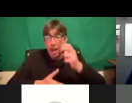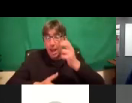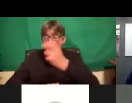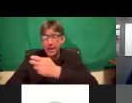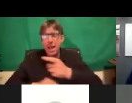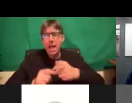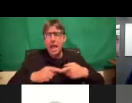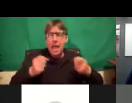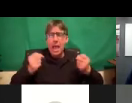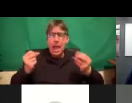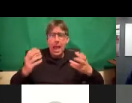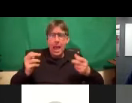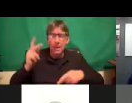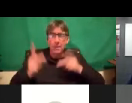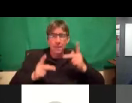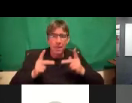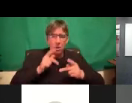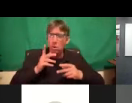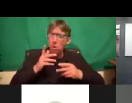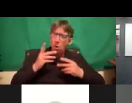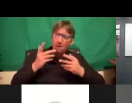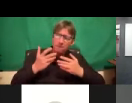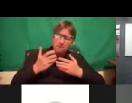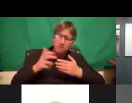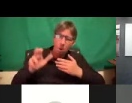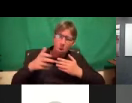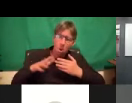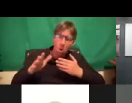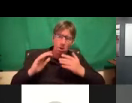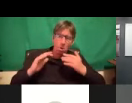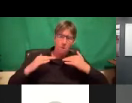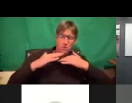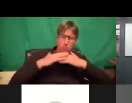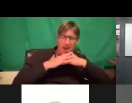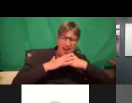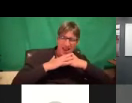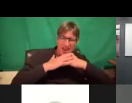for us, and saying we want to ensure